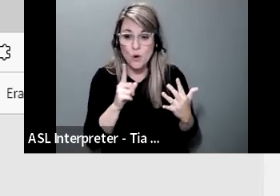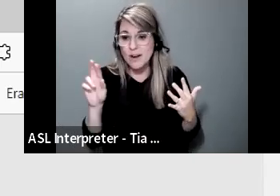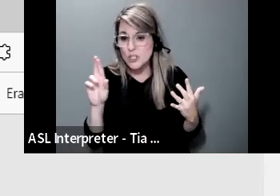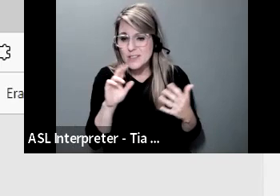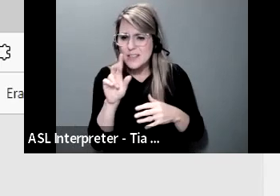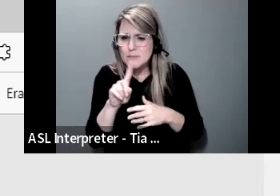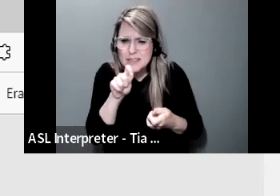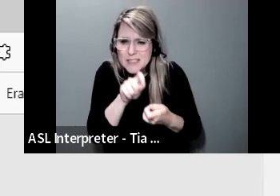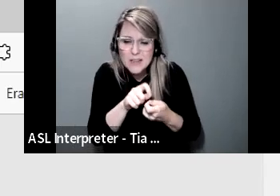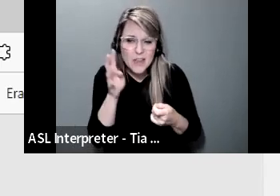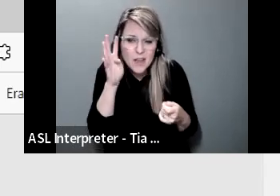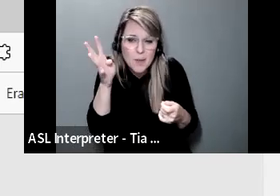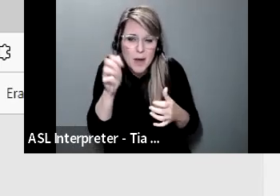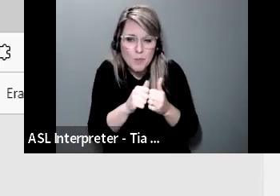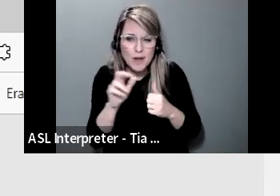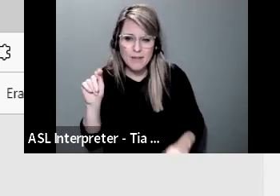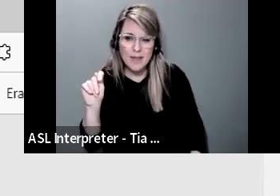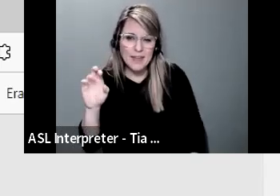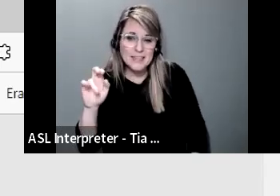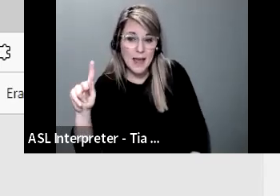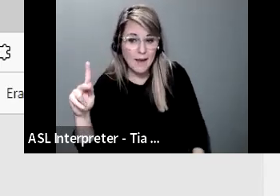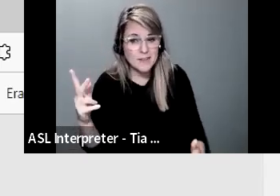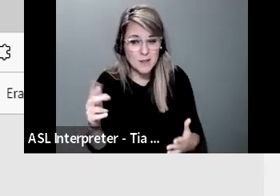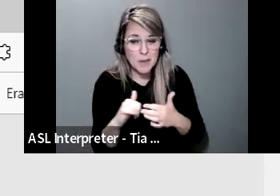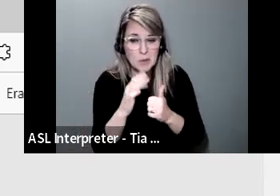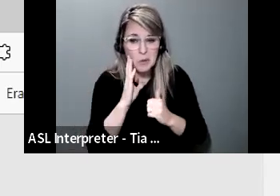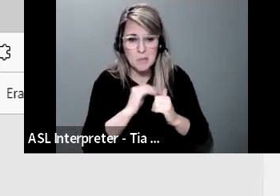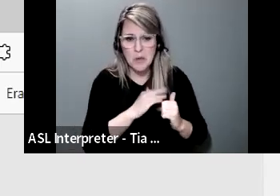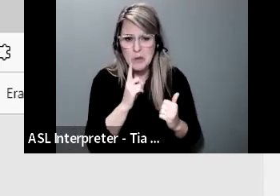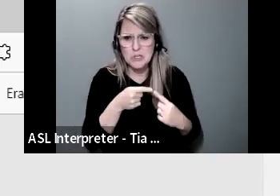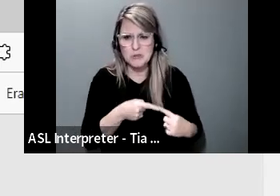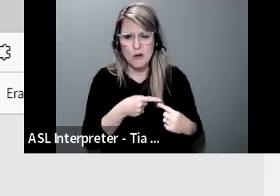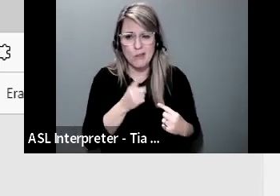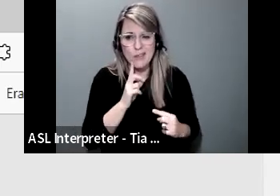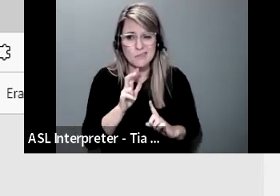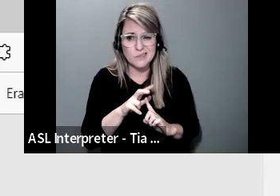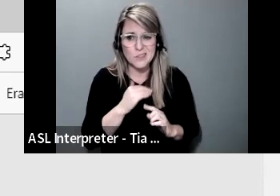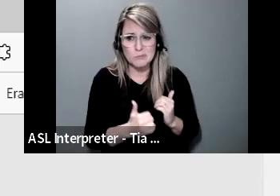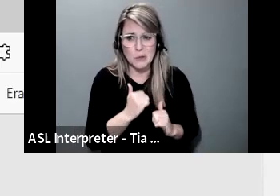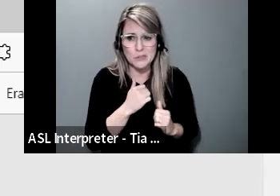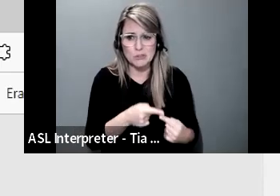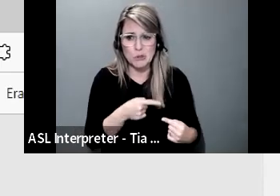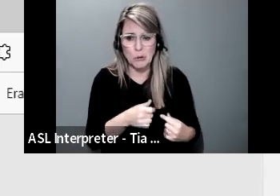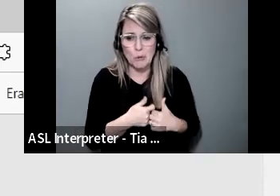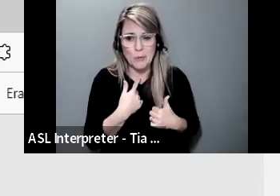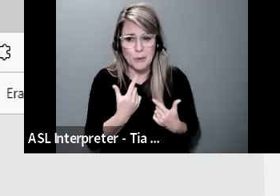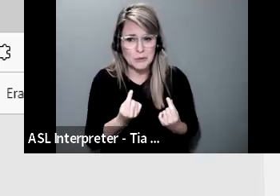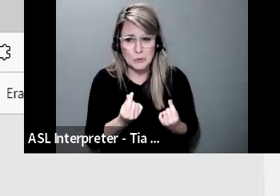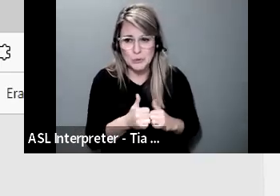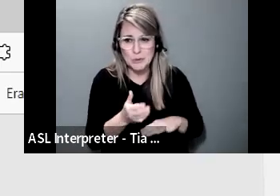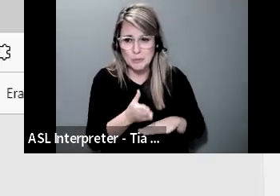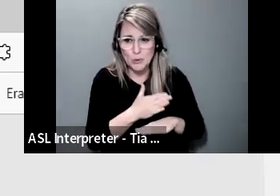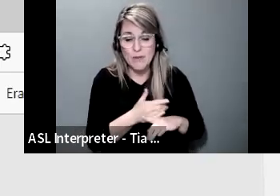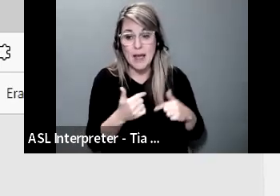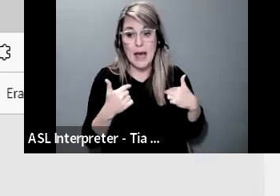do to get more comfortable with the one maybe that you're struggling with the most. So in my example, I just said